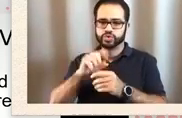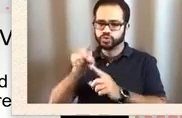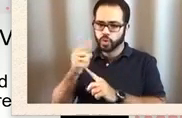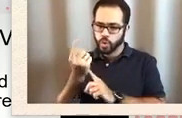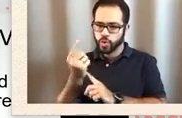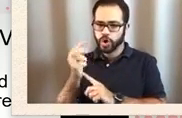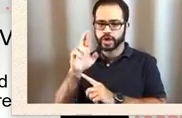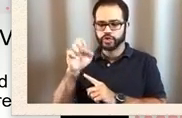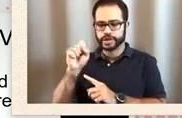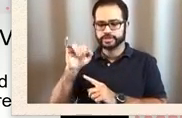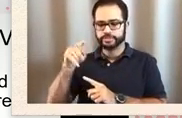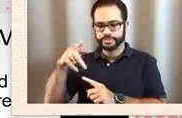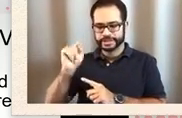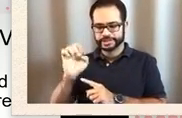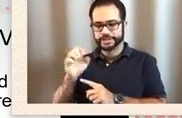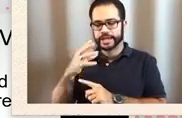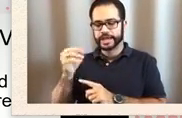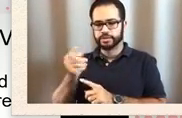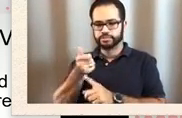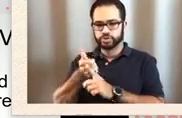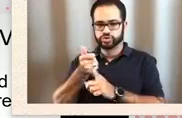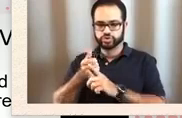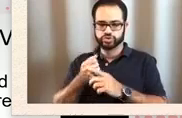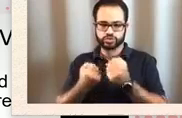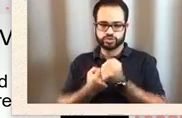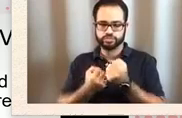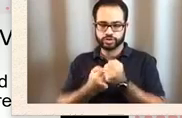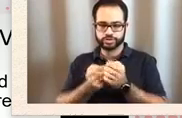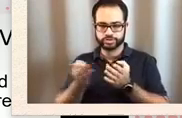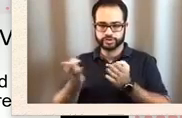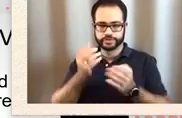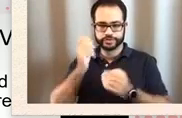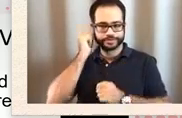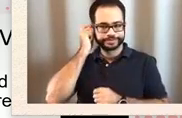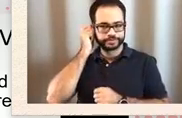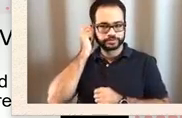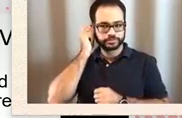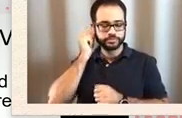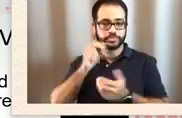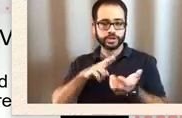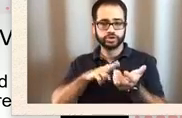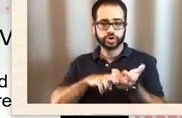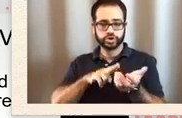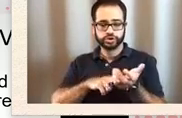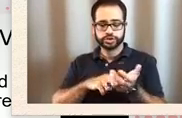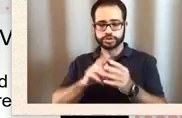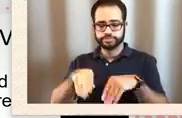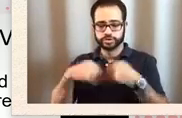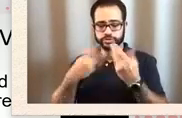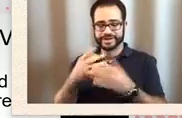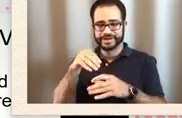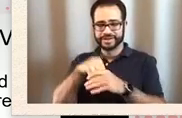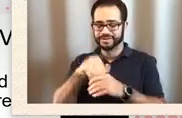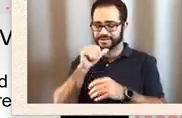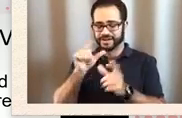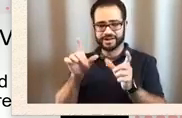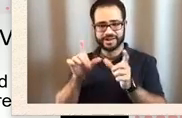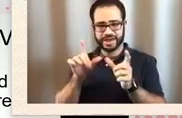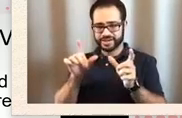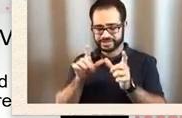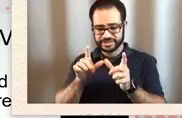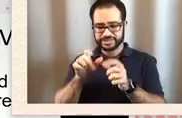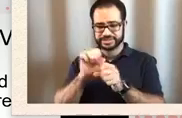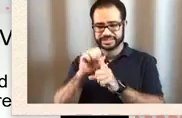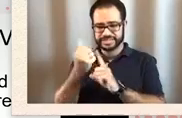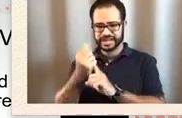supports services. Nursing provided in a non-licensed setting, that will be added as an EVV service